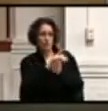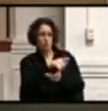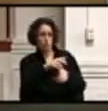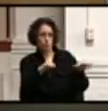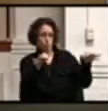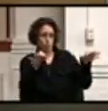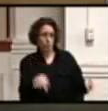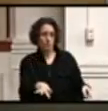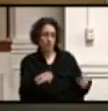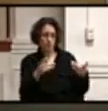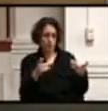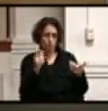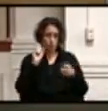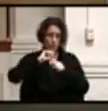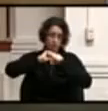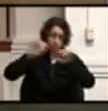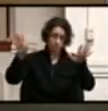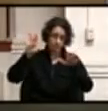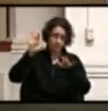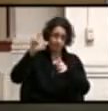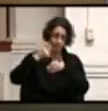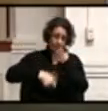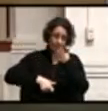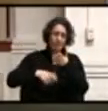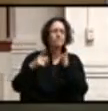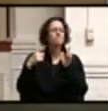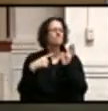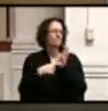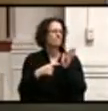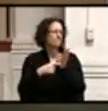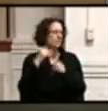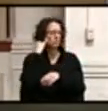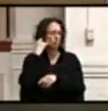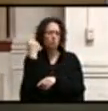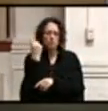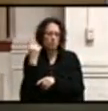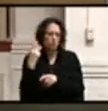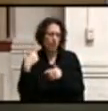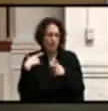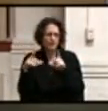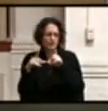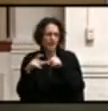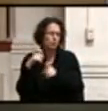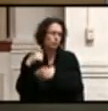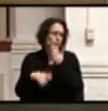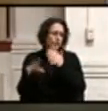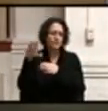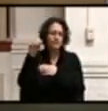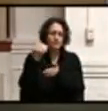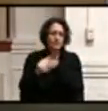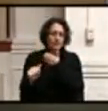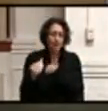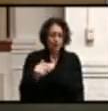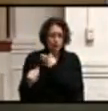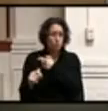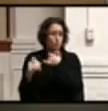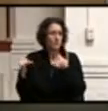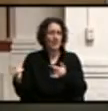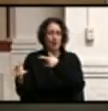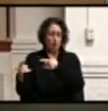To someone who has not taken out their $50 license, there is now $25 in penalties and $100 fine,